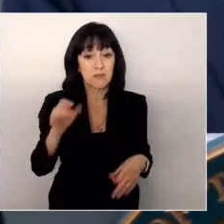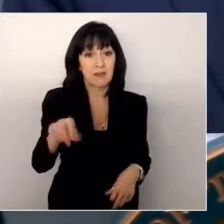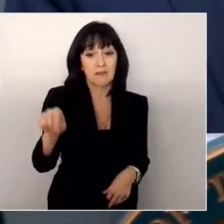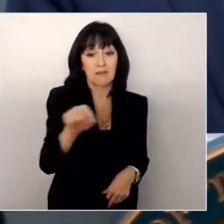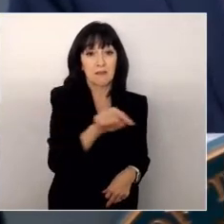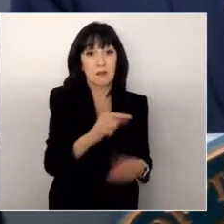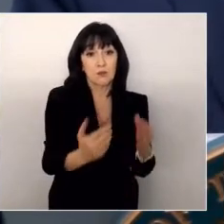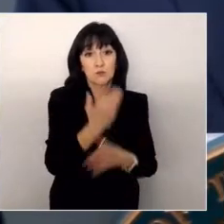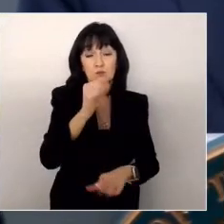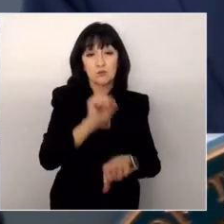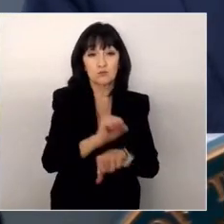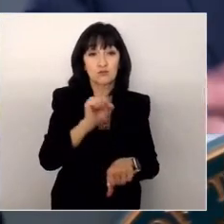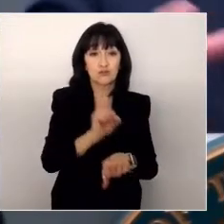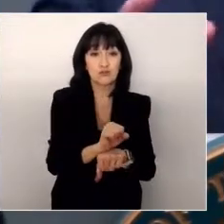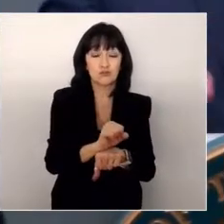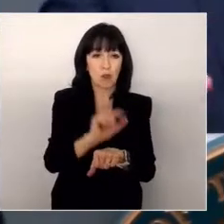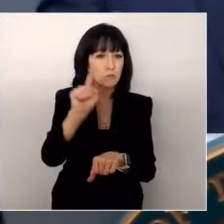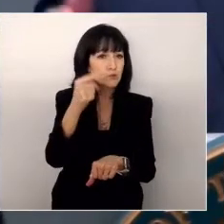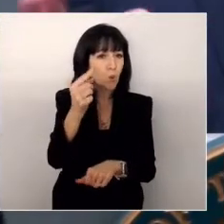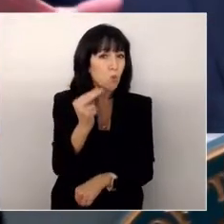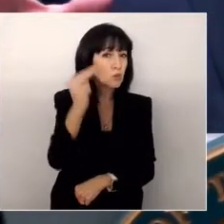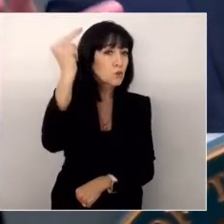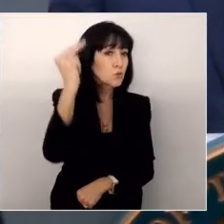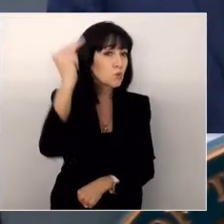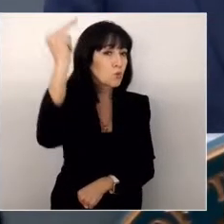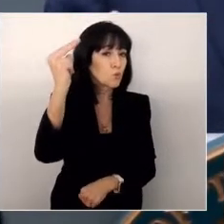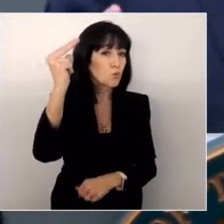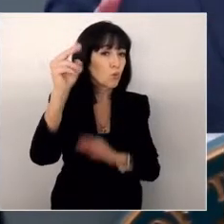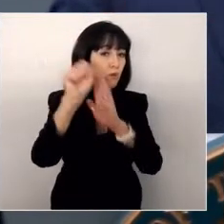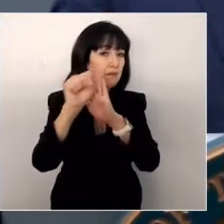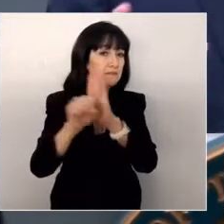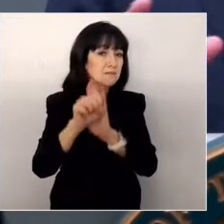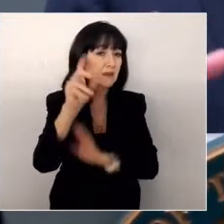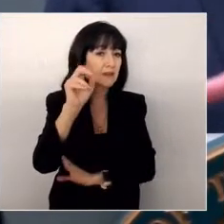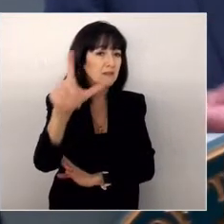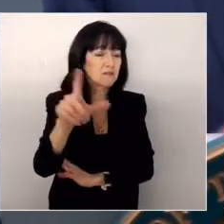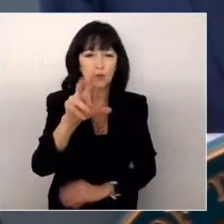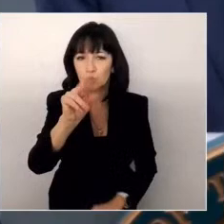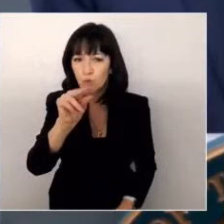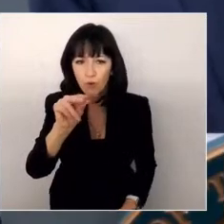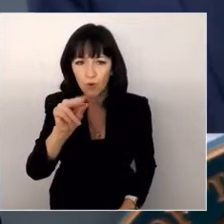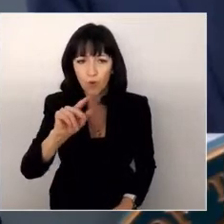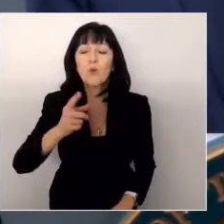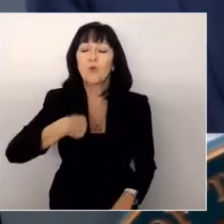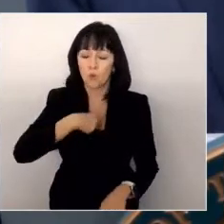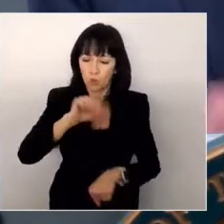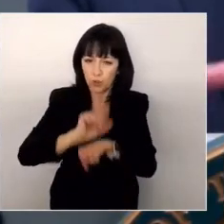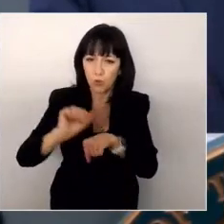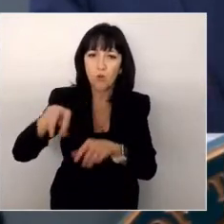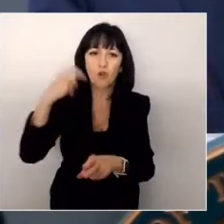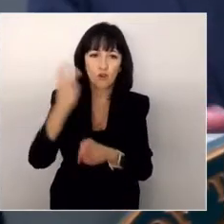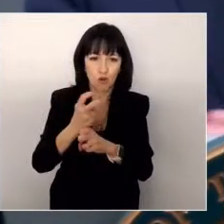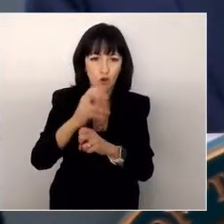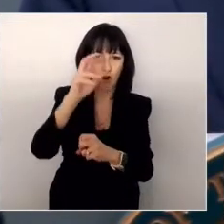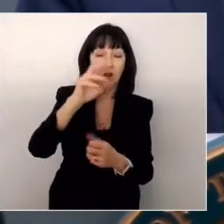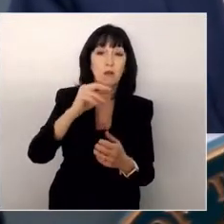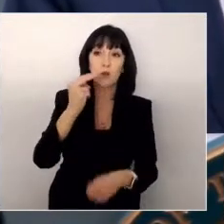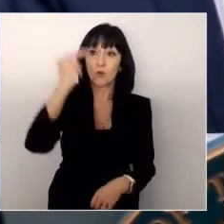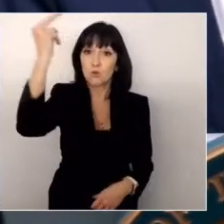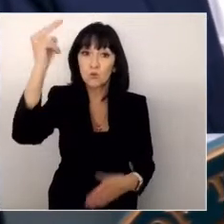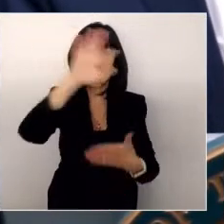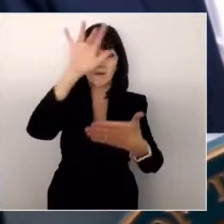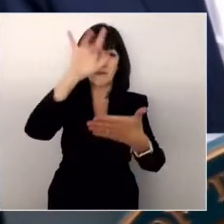confined to the northern part of our state. We work hard to promote central and lower Delaware. Baltimore-based